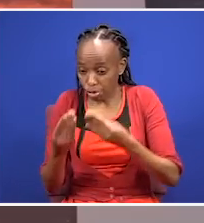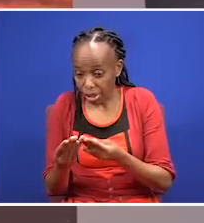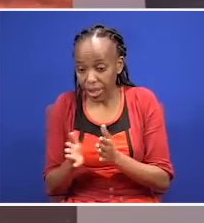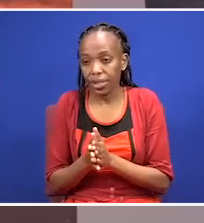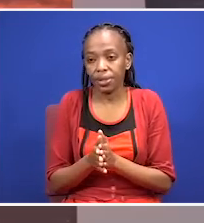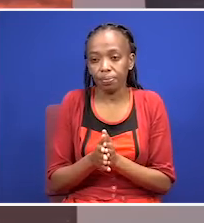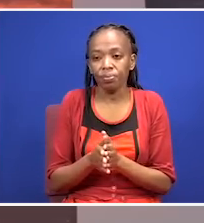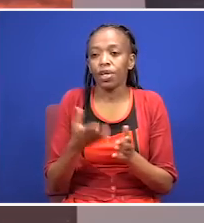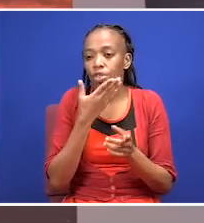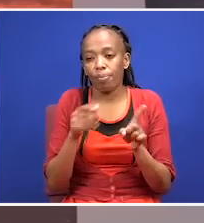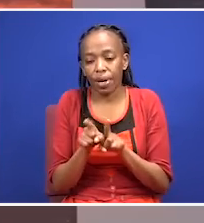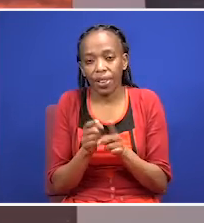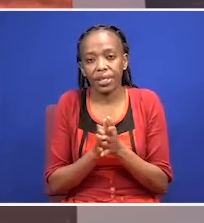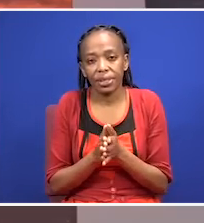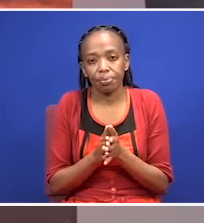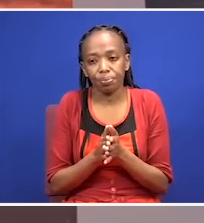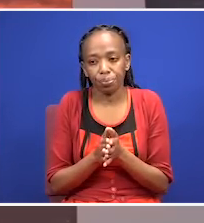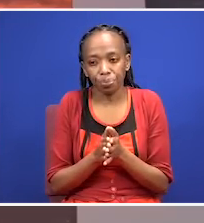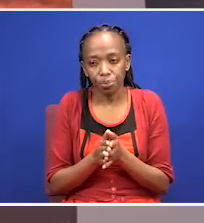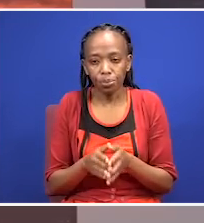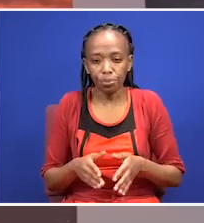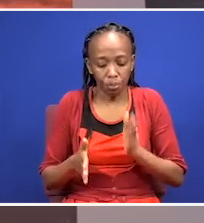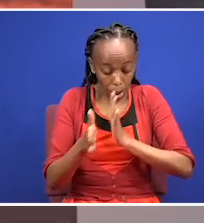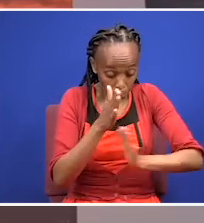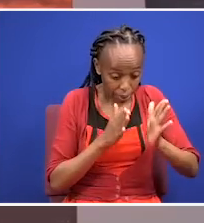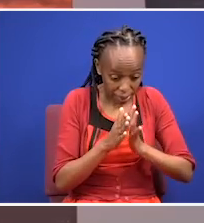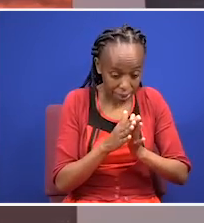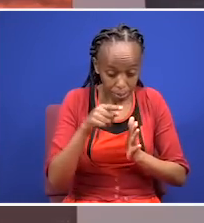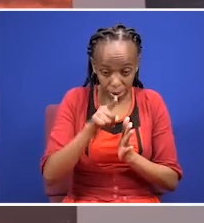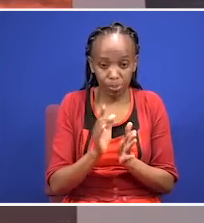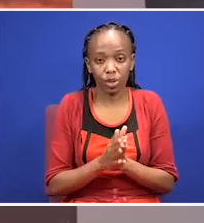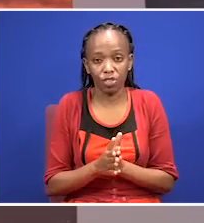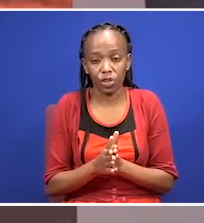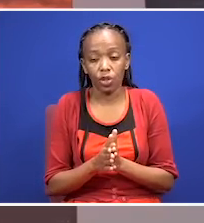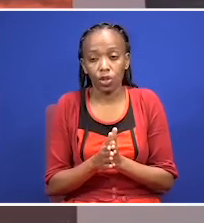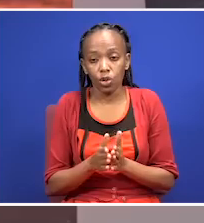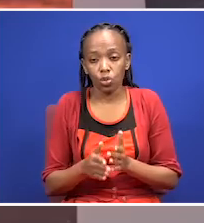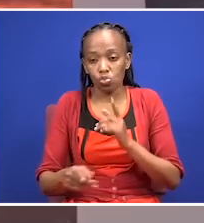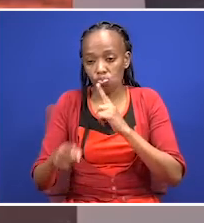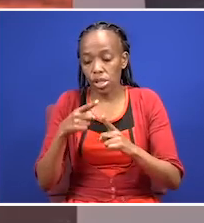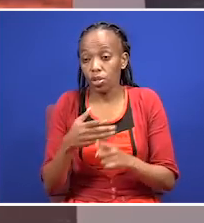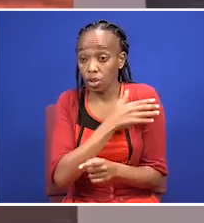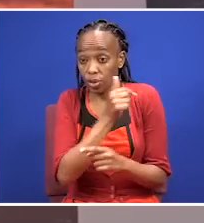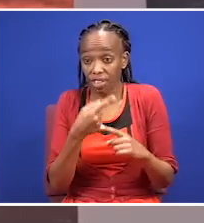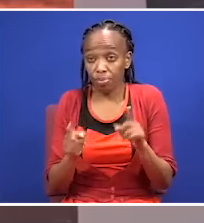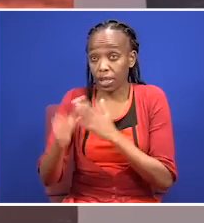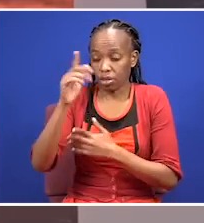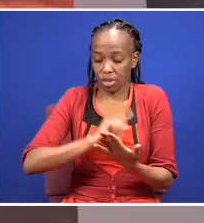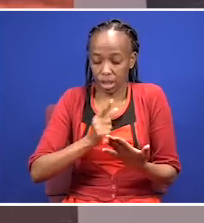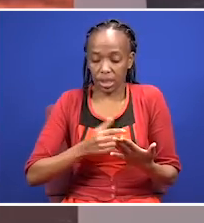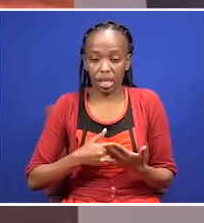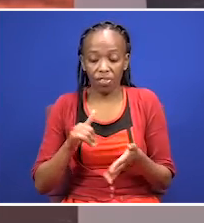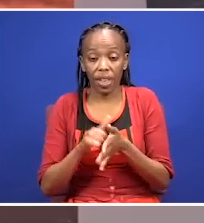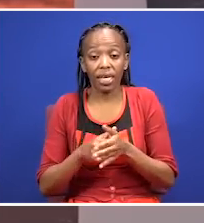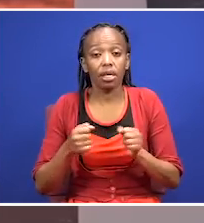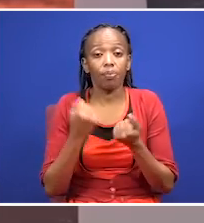itself the brothers colluded among themselves to take his life but god was gracious that